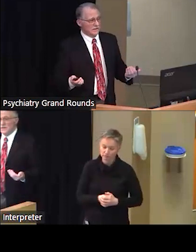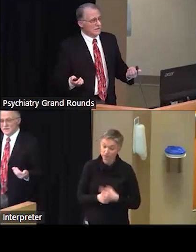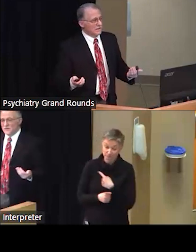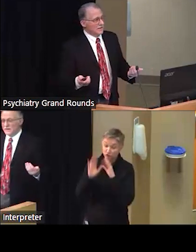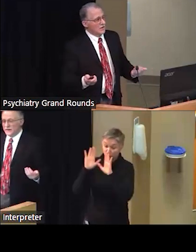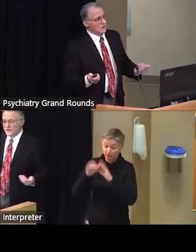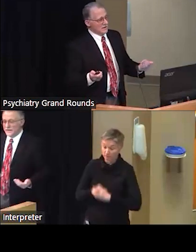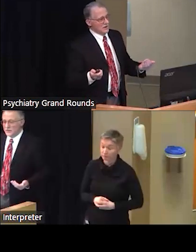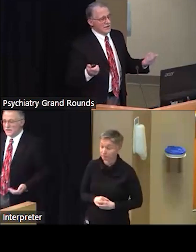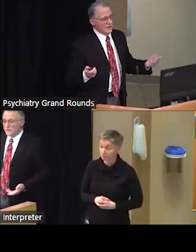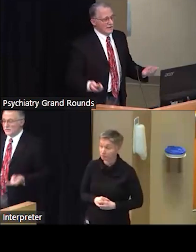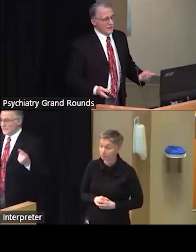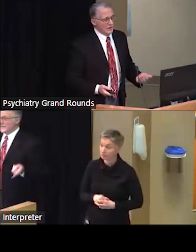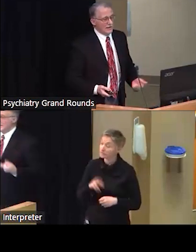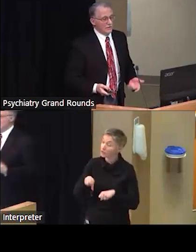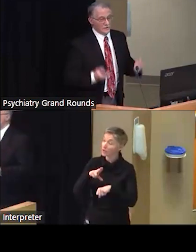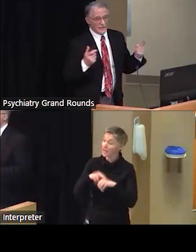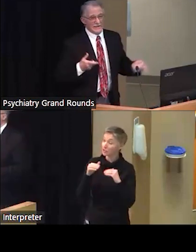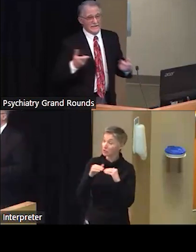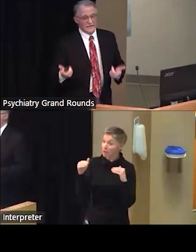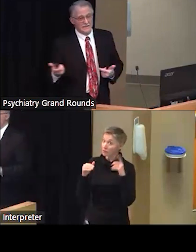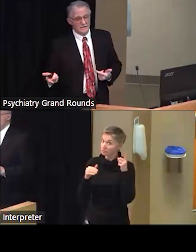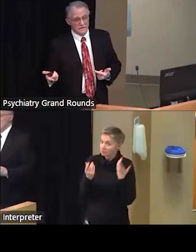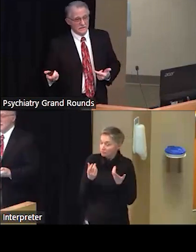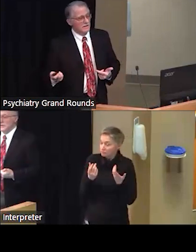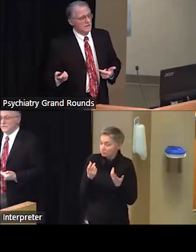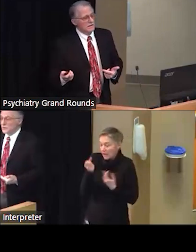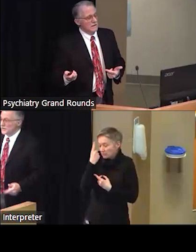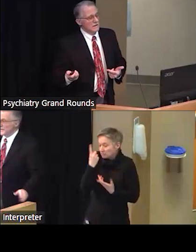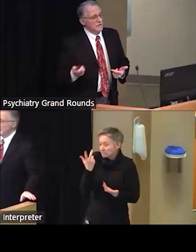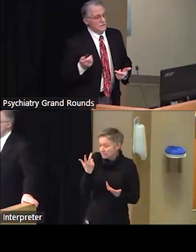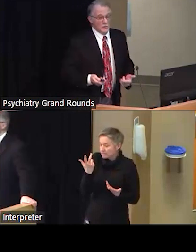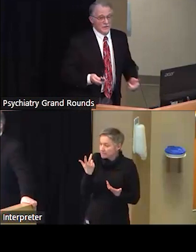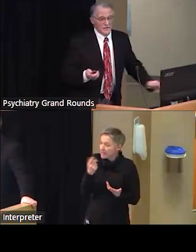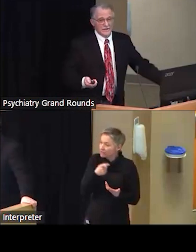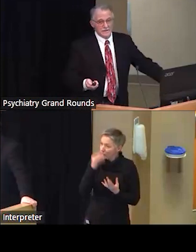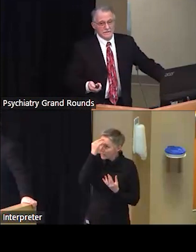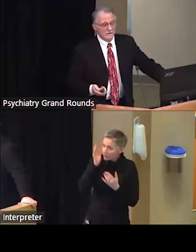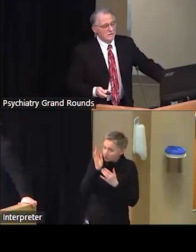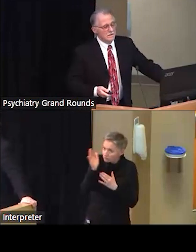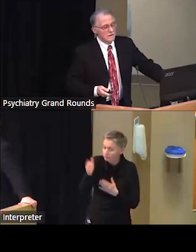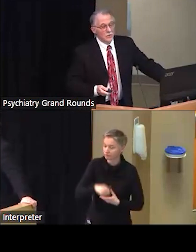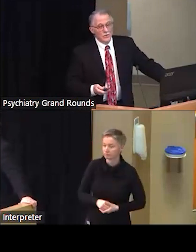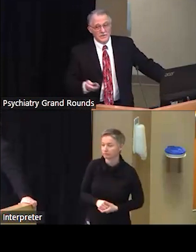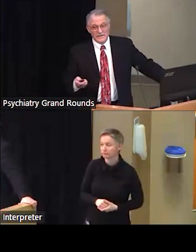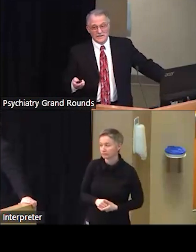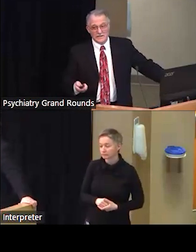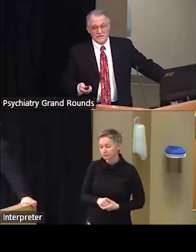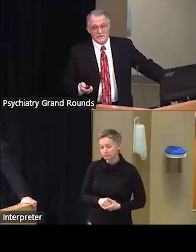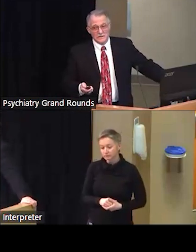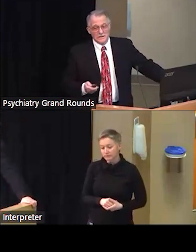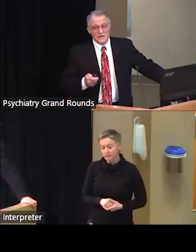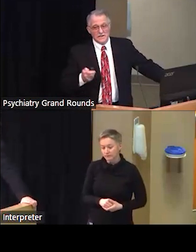is great. So on a national level, they're getting it. They're forward thinking. So